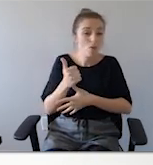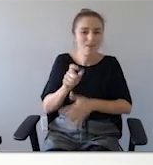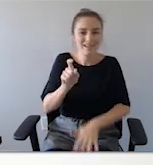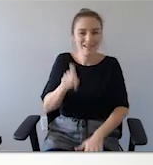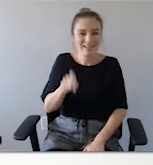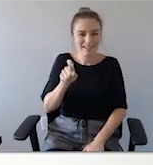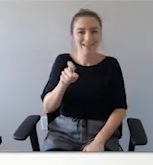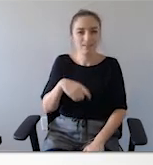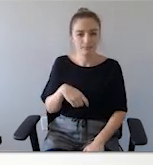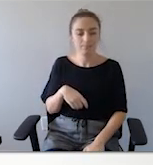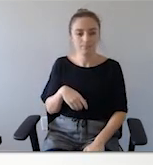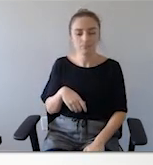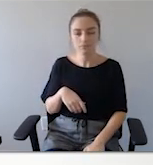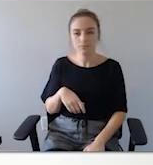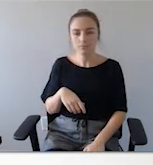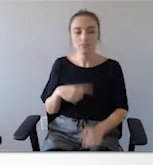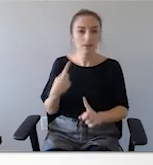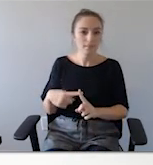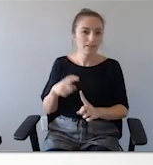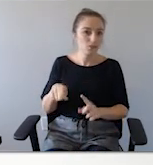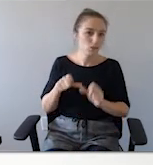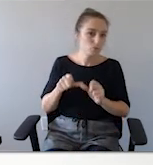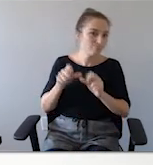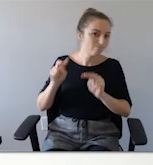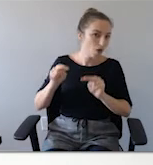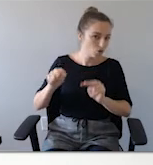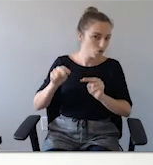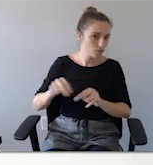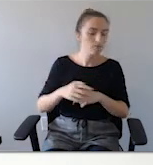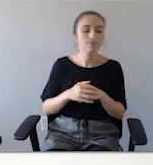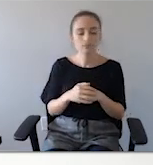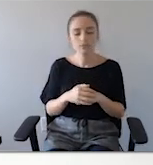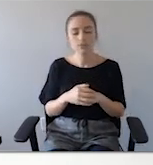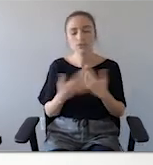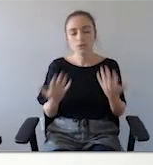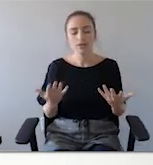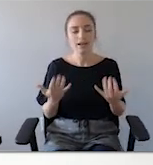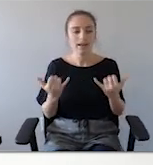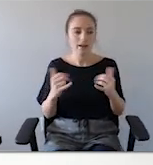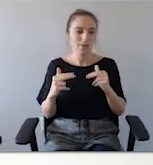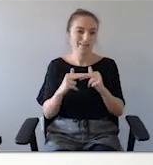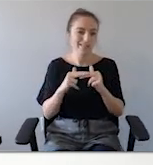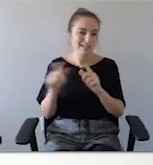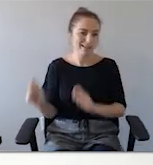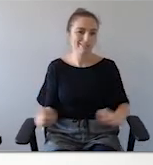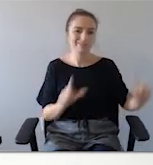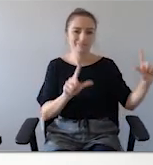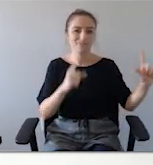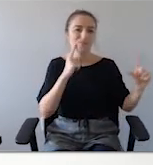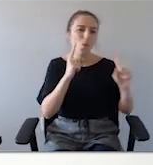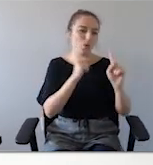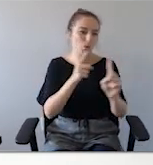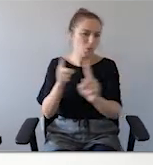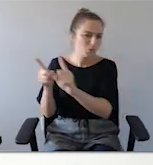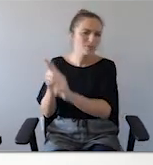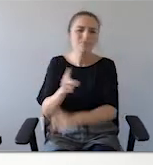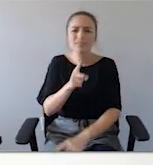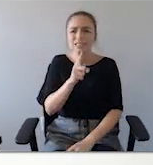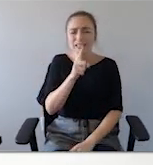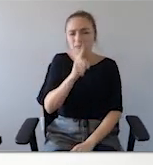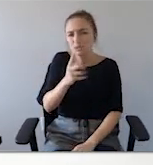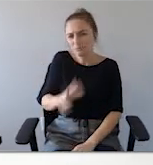continuously monitored, so you got to monitor goals. And so here's just a slide on goals. I'm sure that you guys have heard this before. They got to be